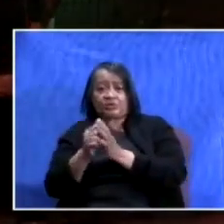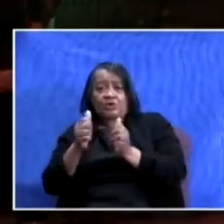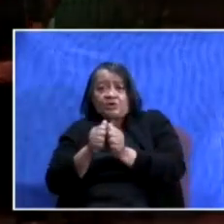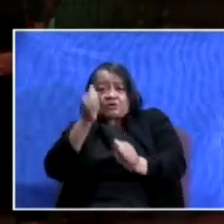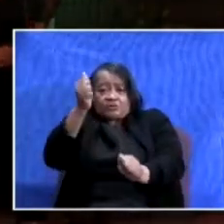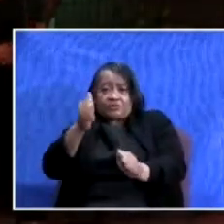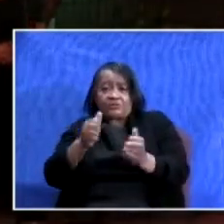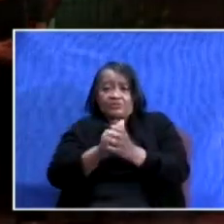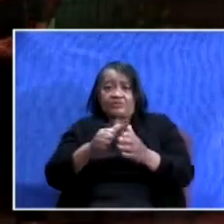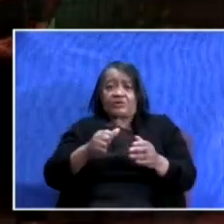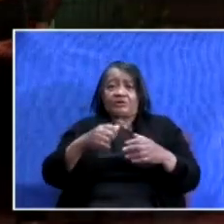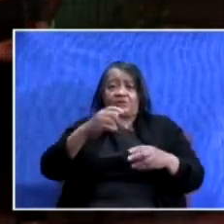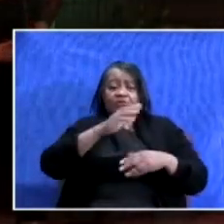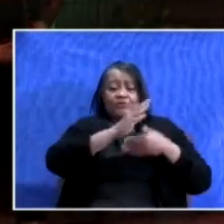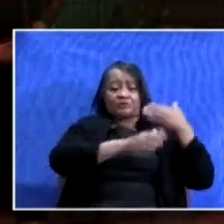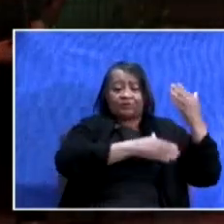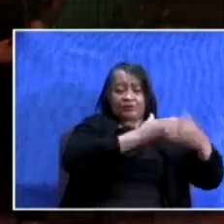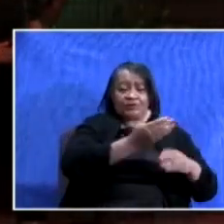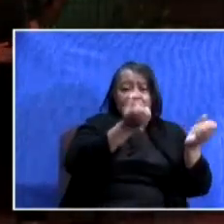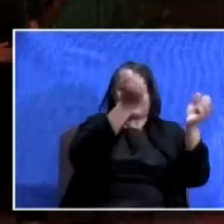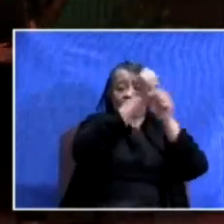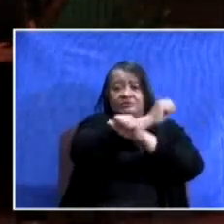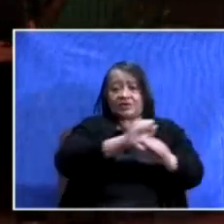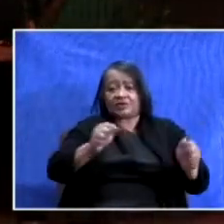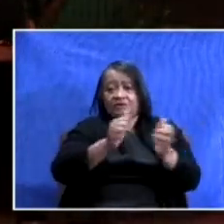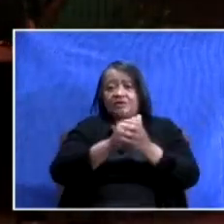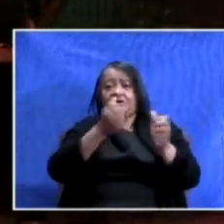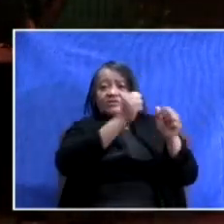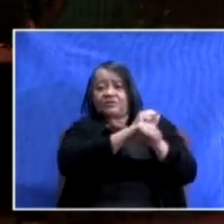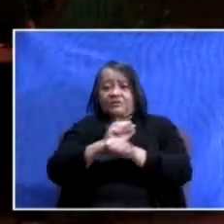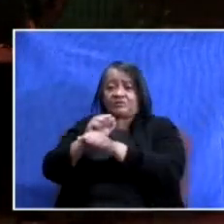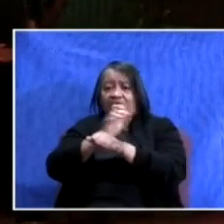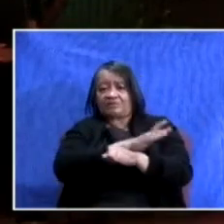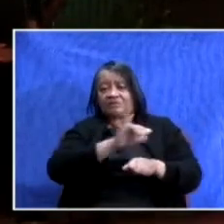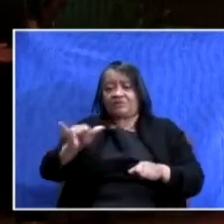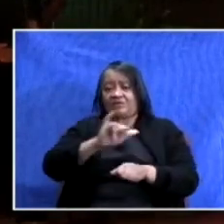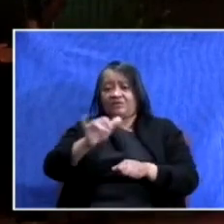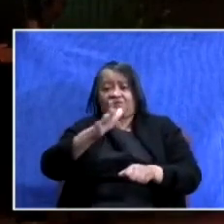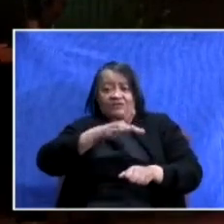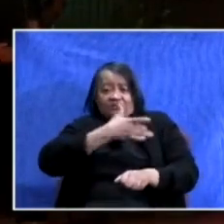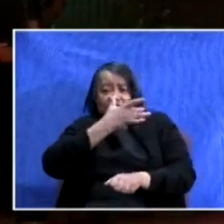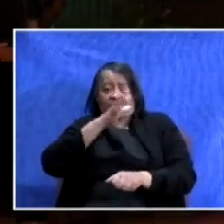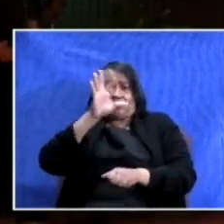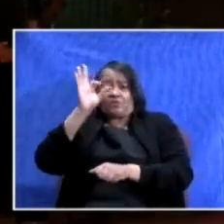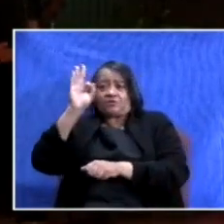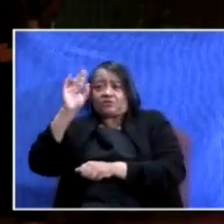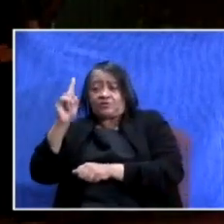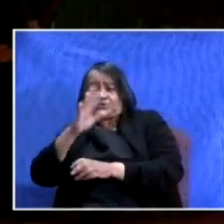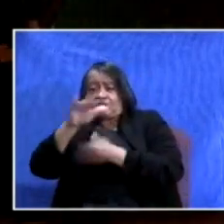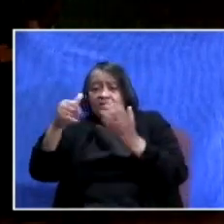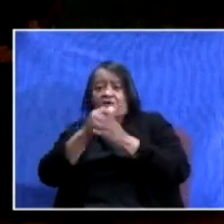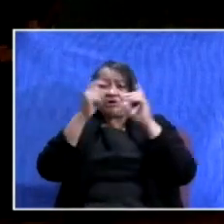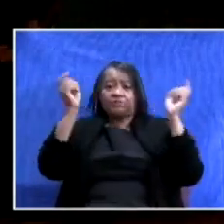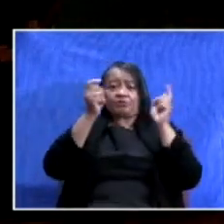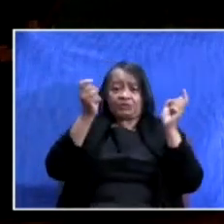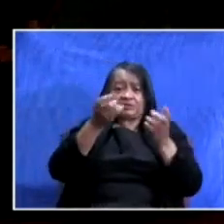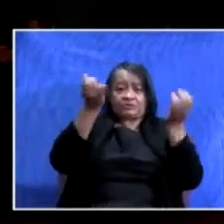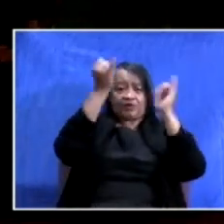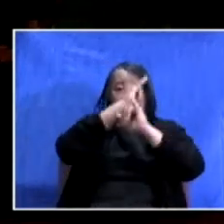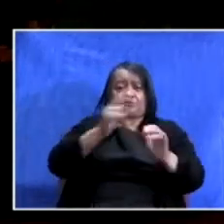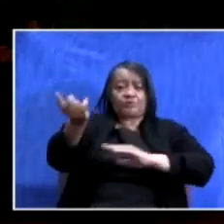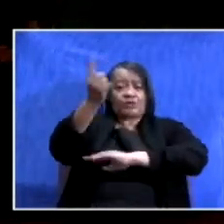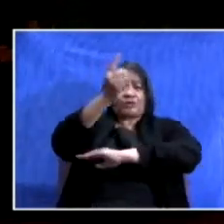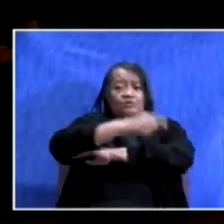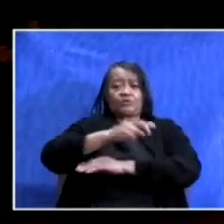mostly we descendants of slaves, feeling much the same way as Frederick Douglass. What does all this celebrating Independence